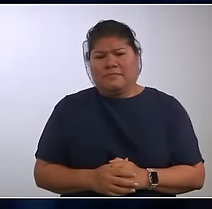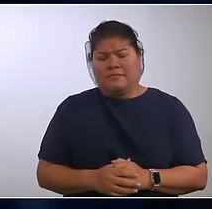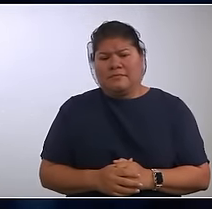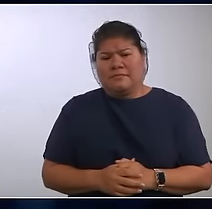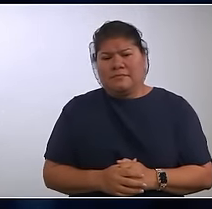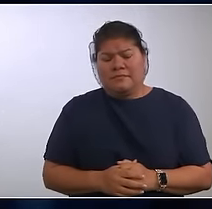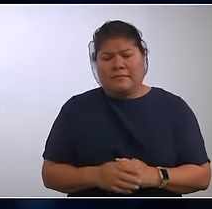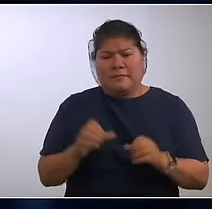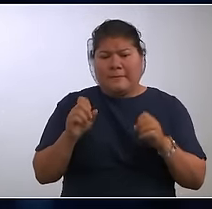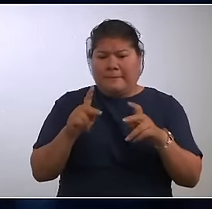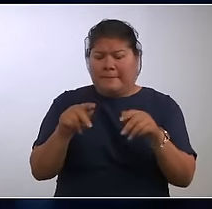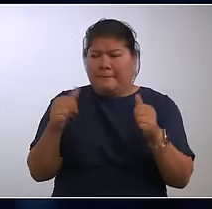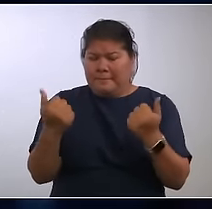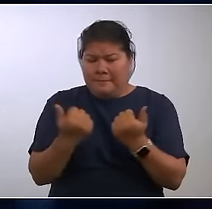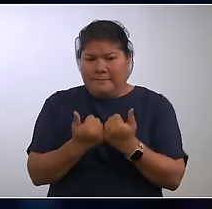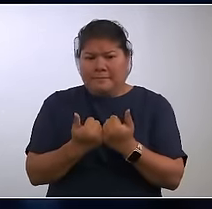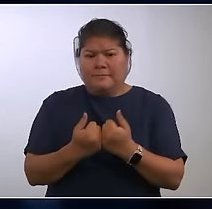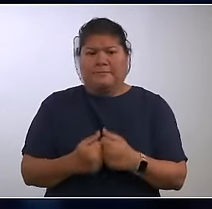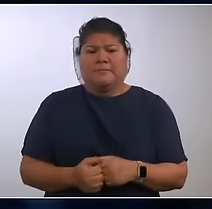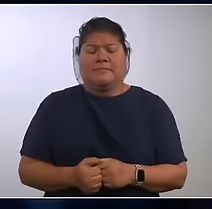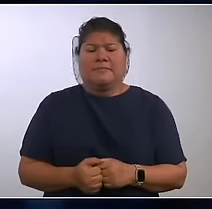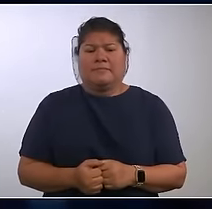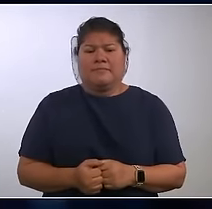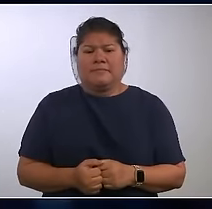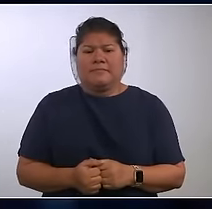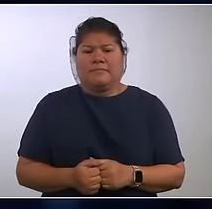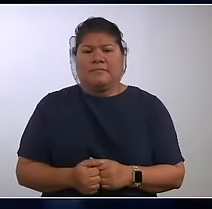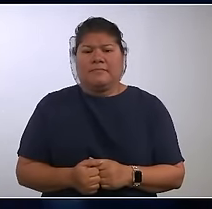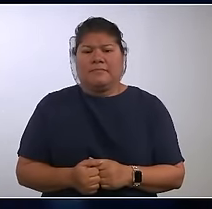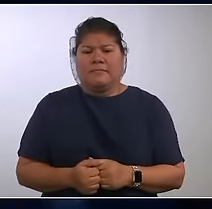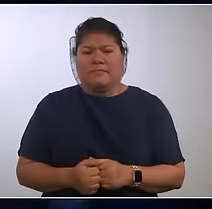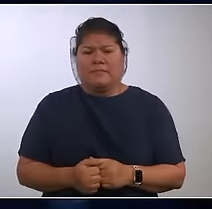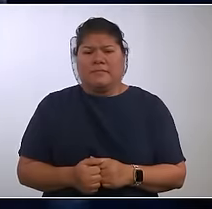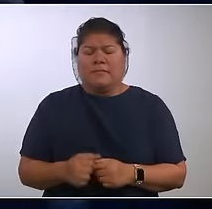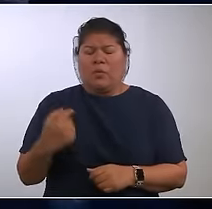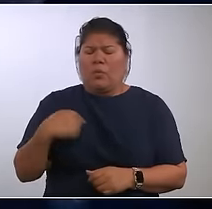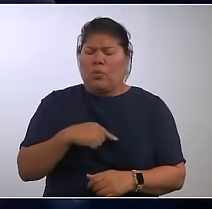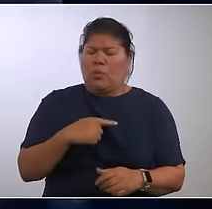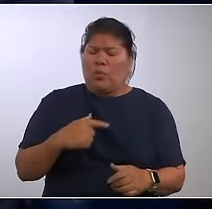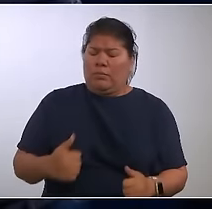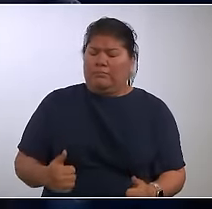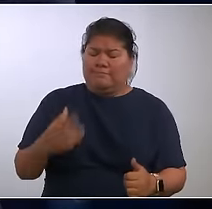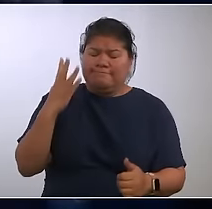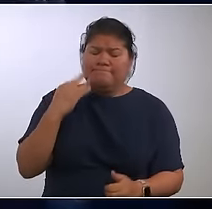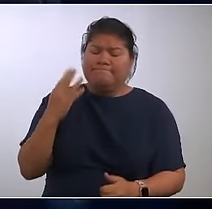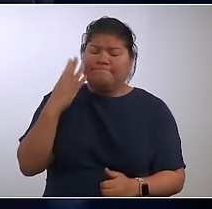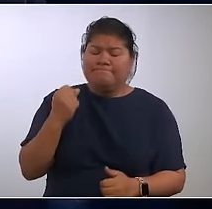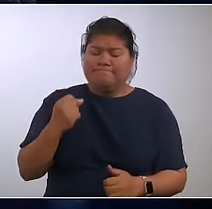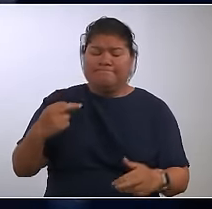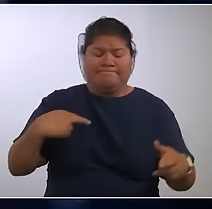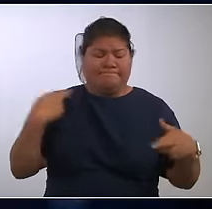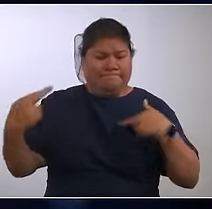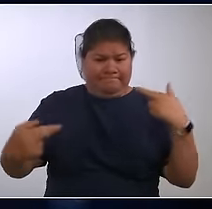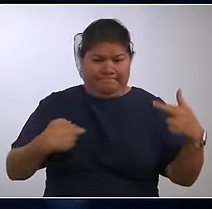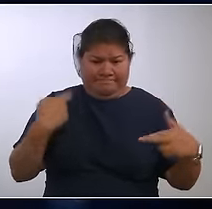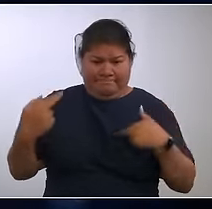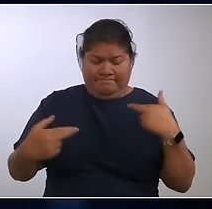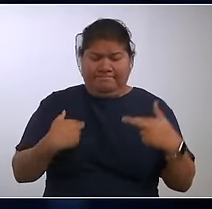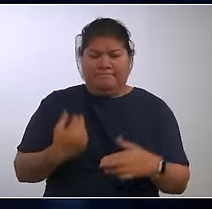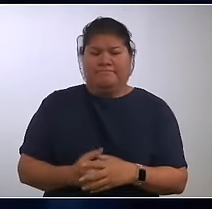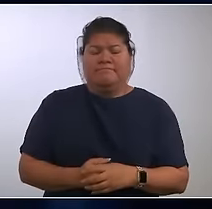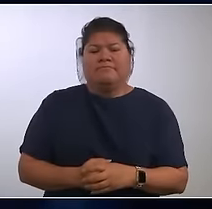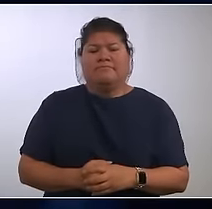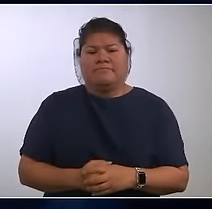La Asamblea Apostólica, the Apostolic Assembly, estamos viviendo, we're living, un avivamiento, in a